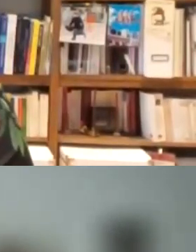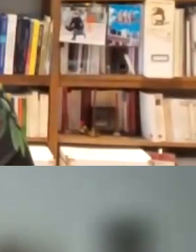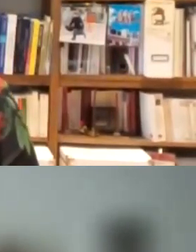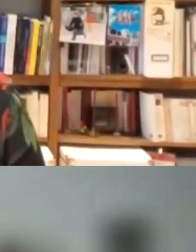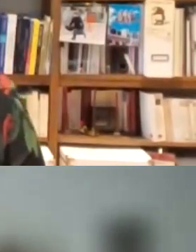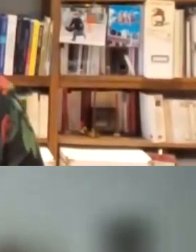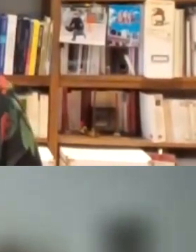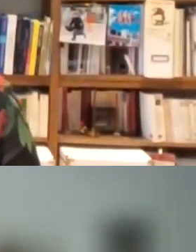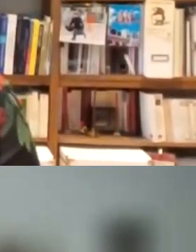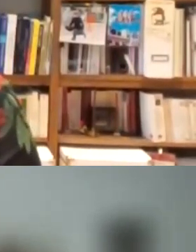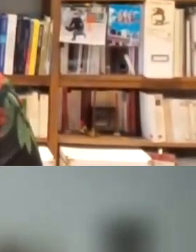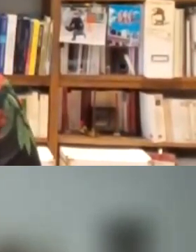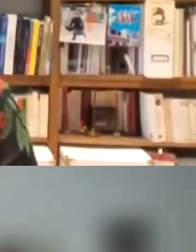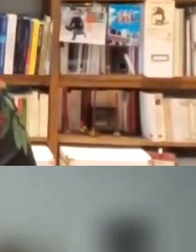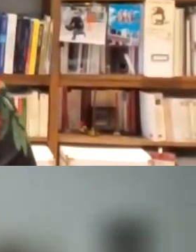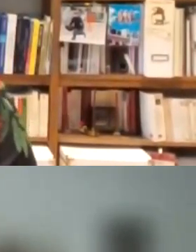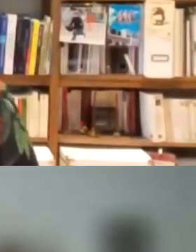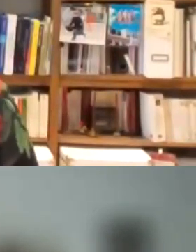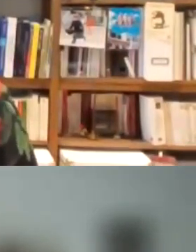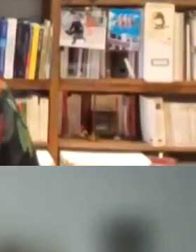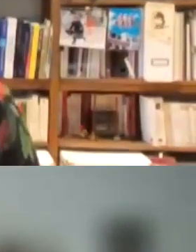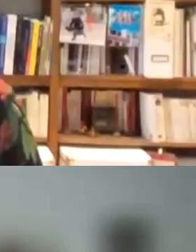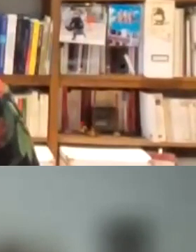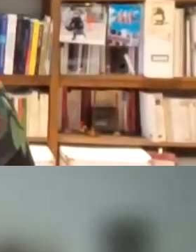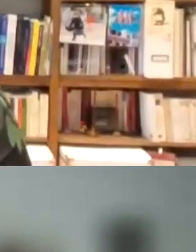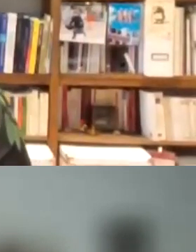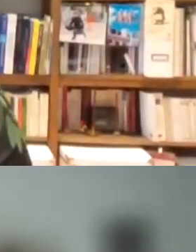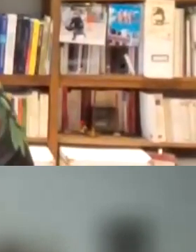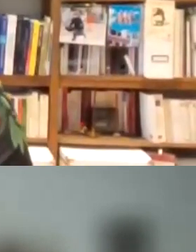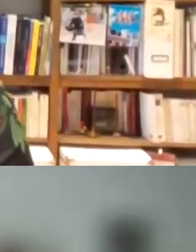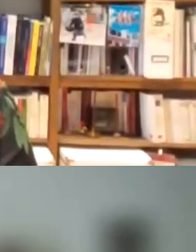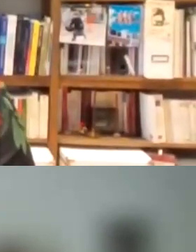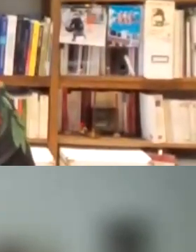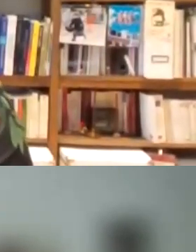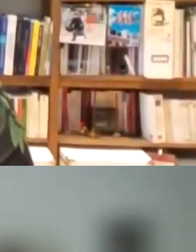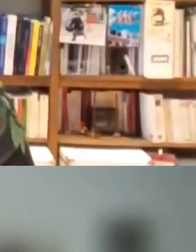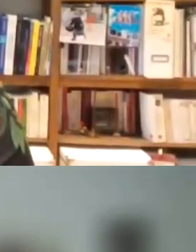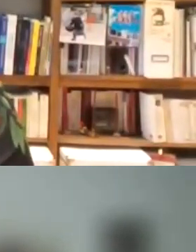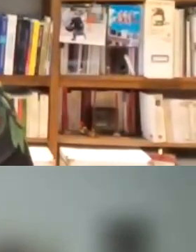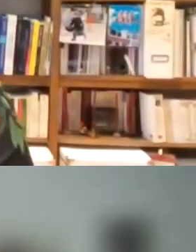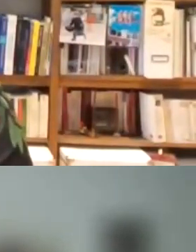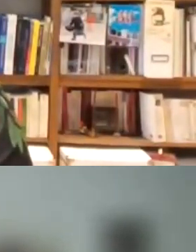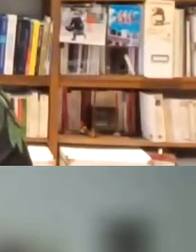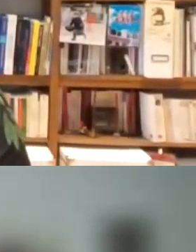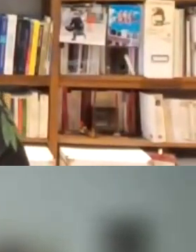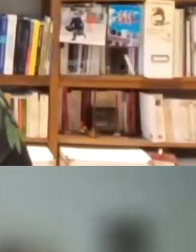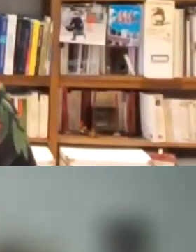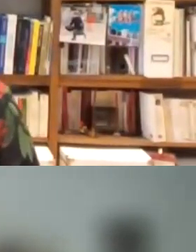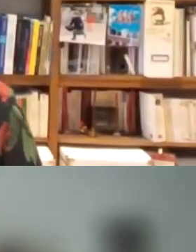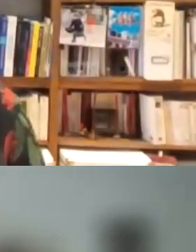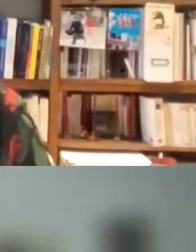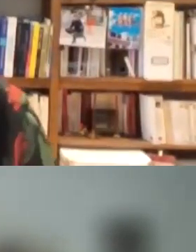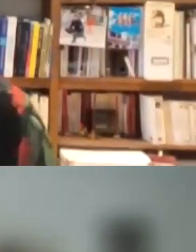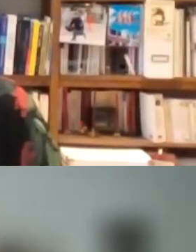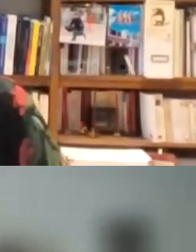we really smiled when we saw a few things. Like in one residence, there was a man that it was known to be quite